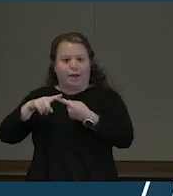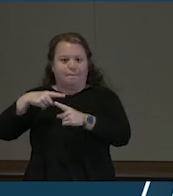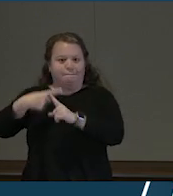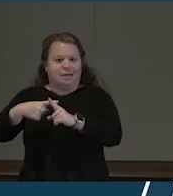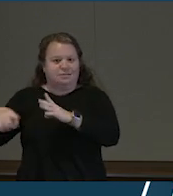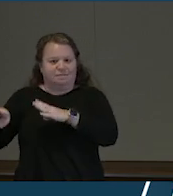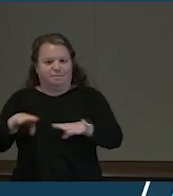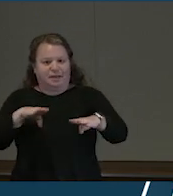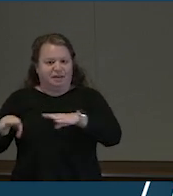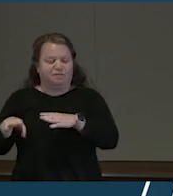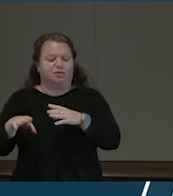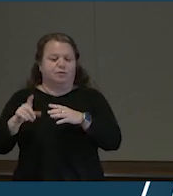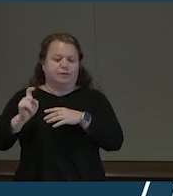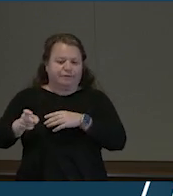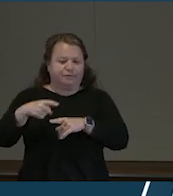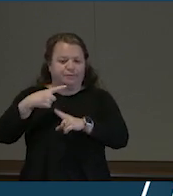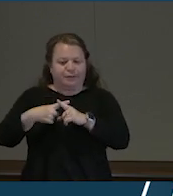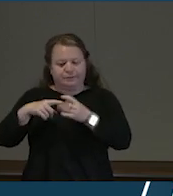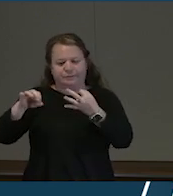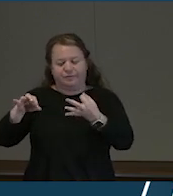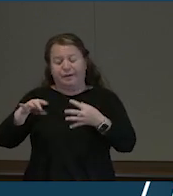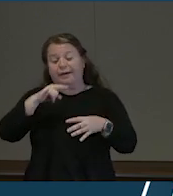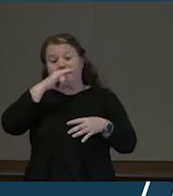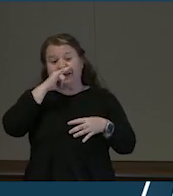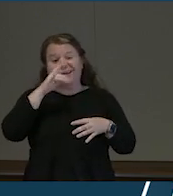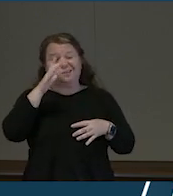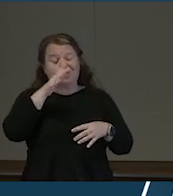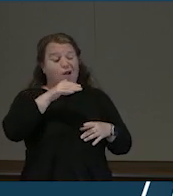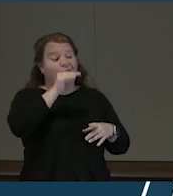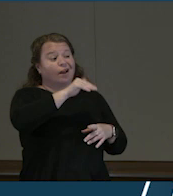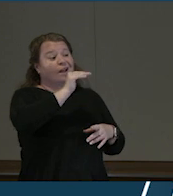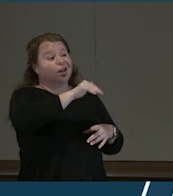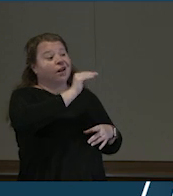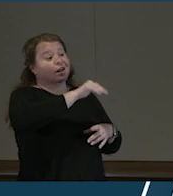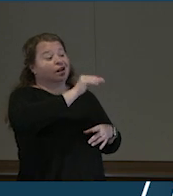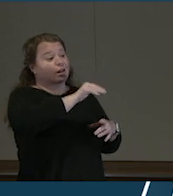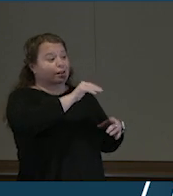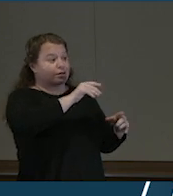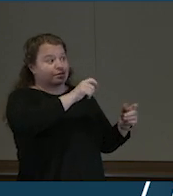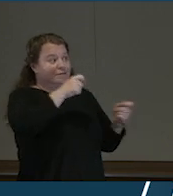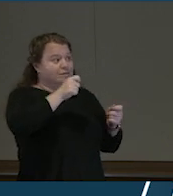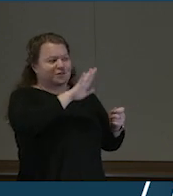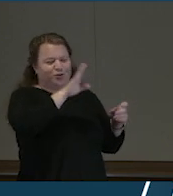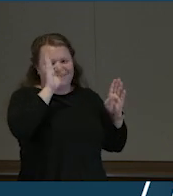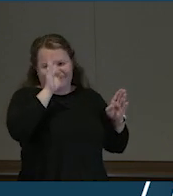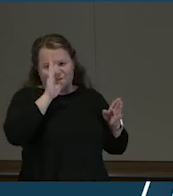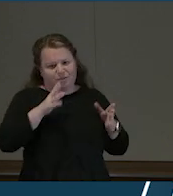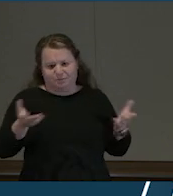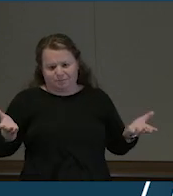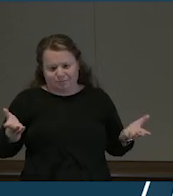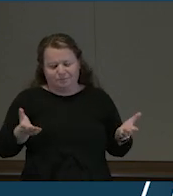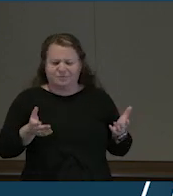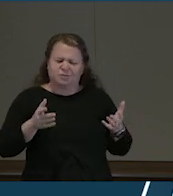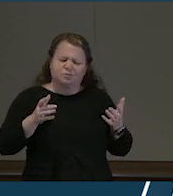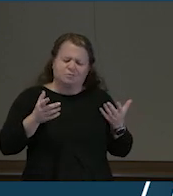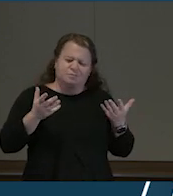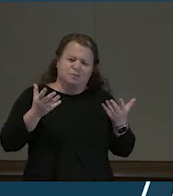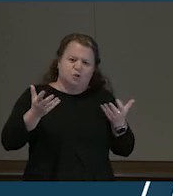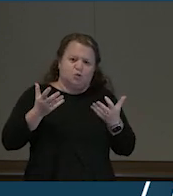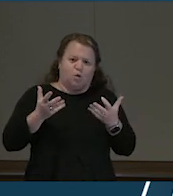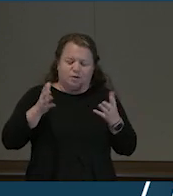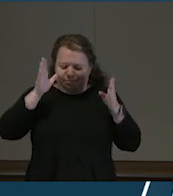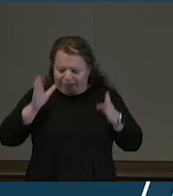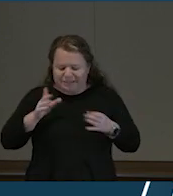offering that positive feedback. Kids are going to pull your attention either way. So it's up to us to ensure that we're giving our attention to the